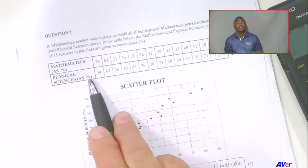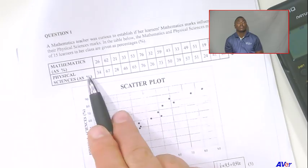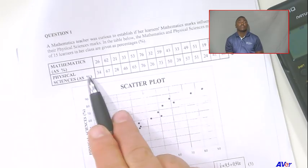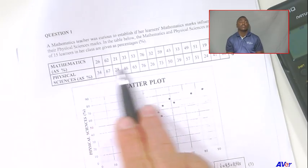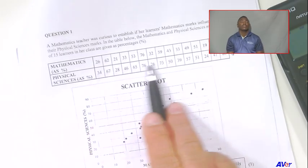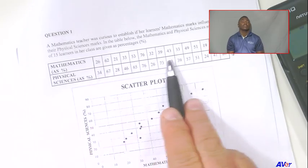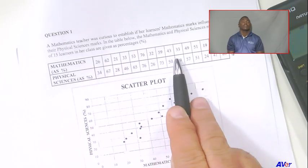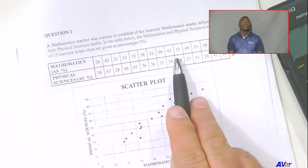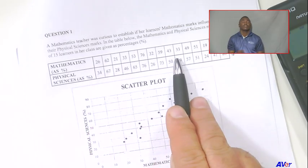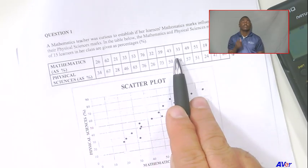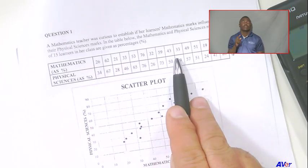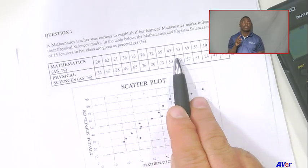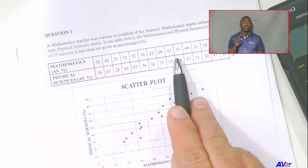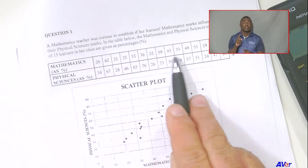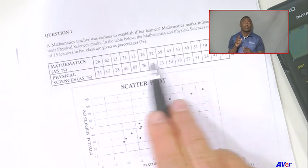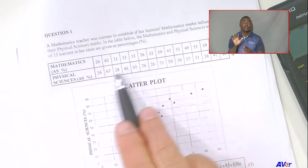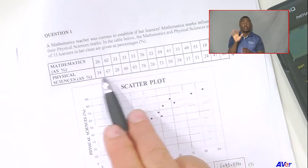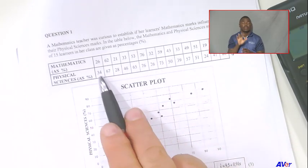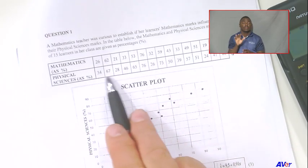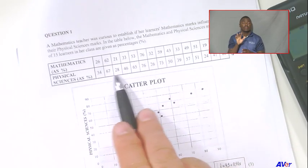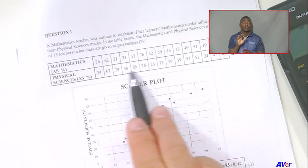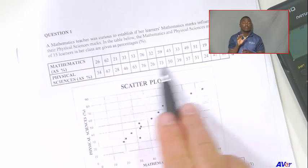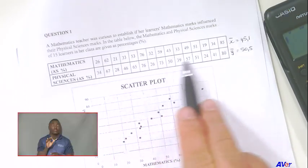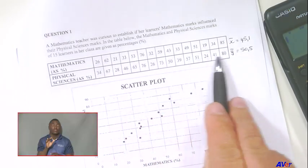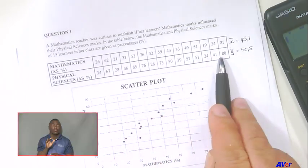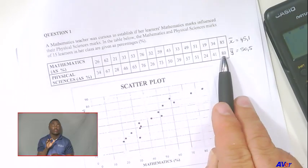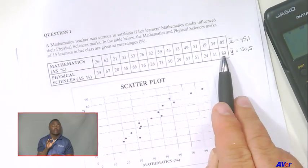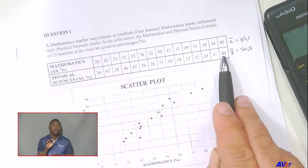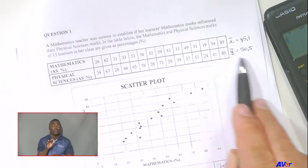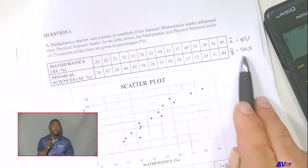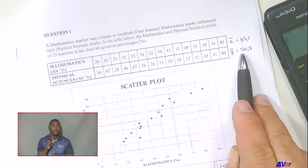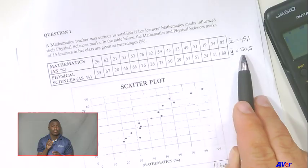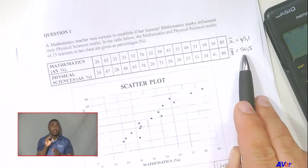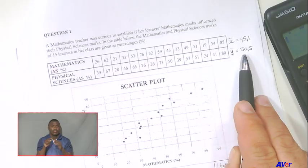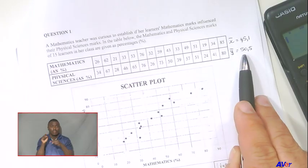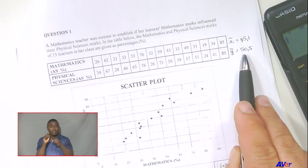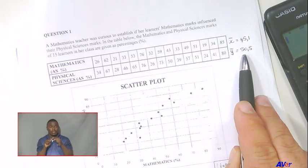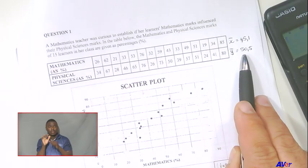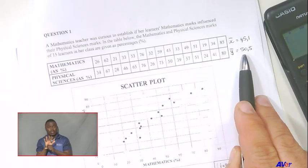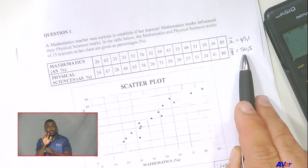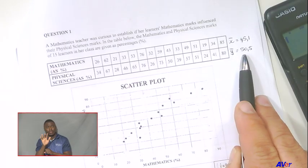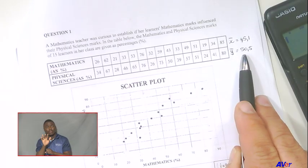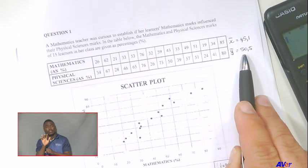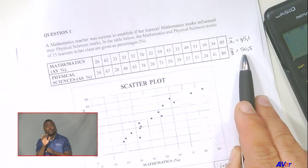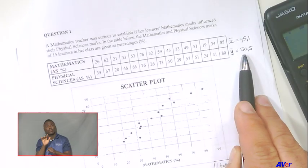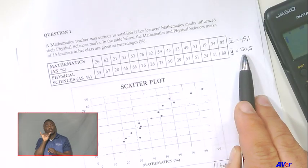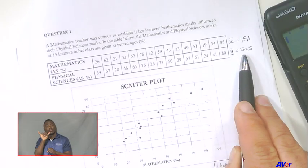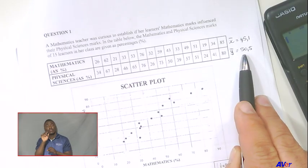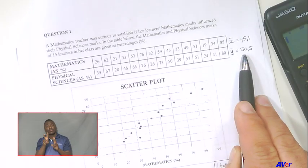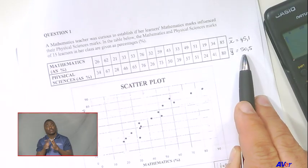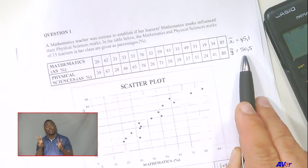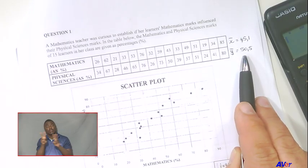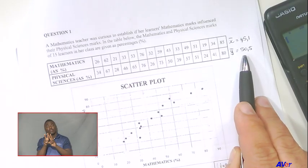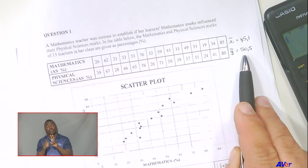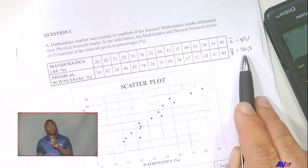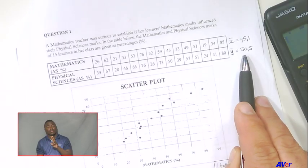y values. So I'm going to add all those values together divided by 15, and the average of the y values is